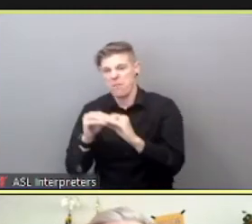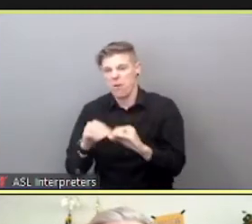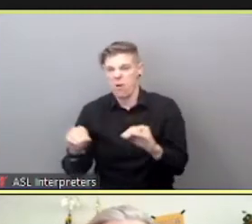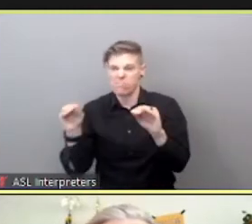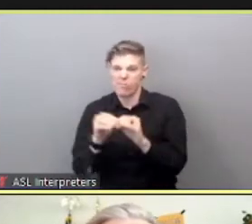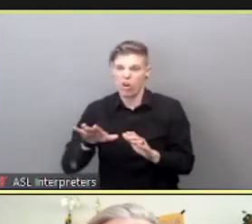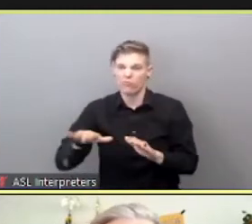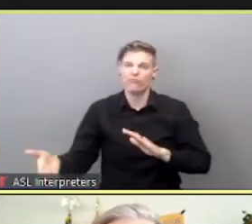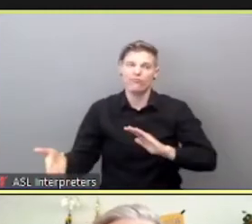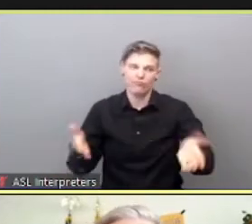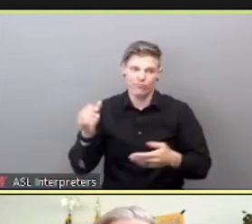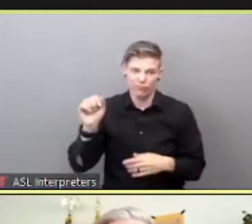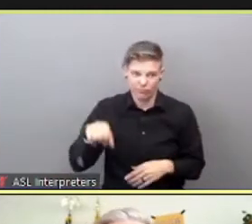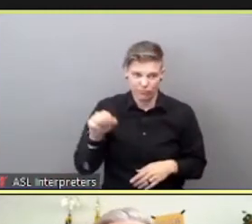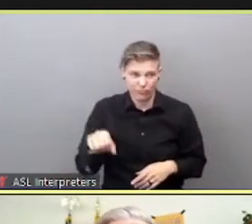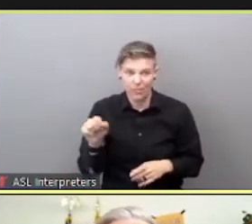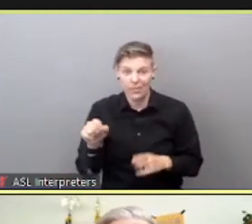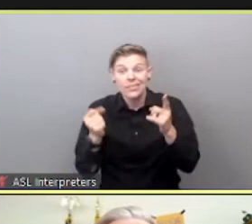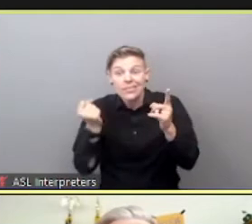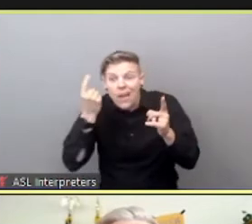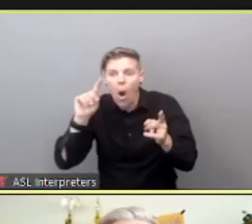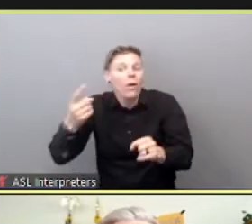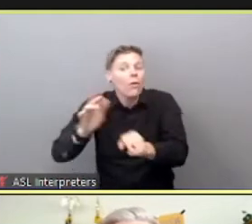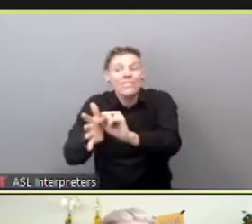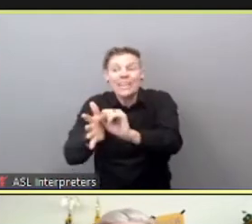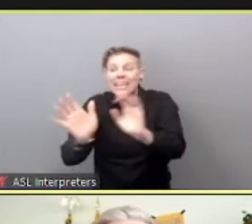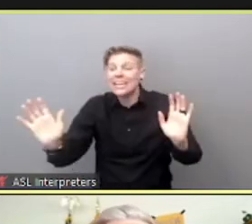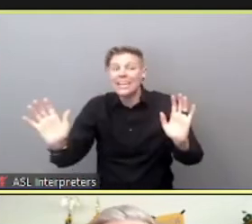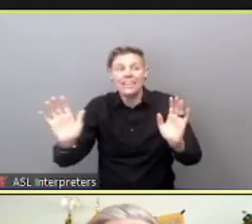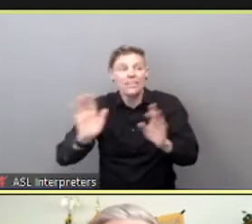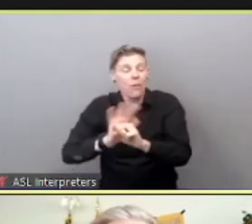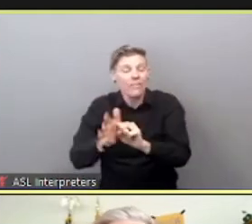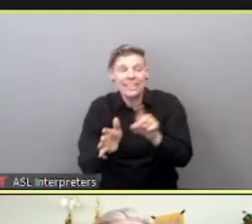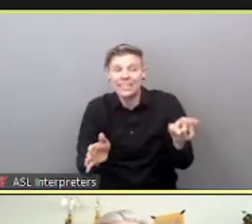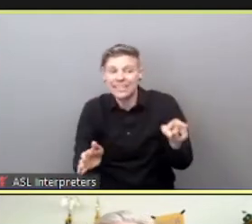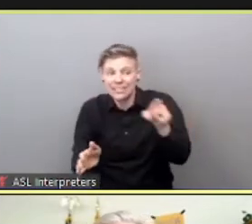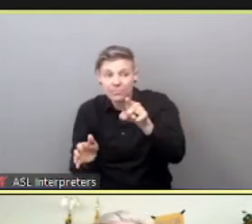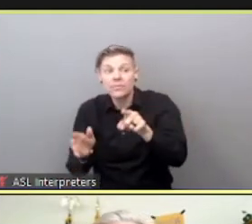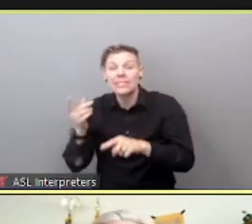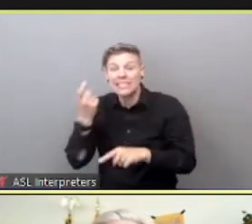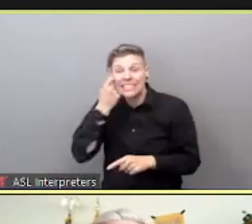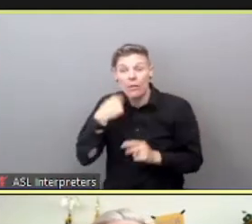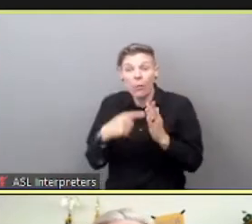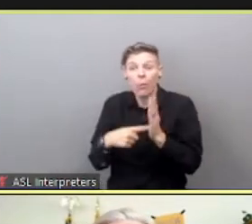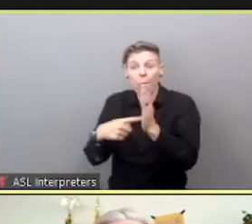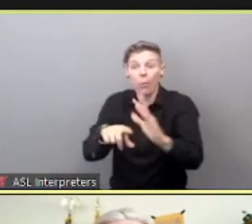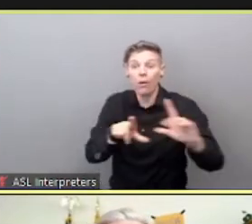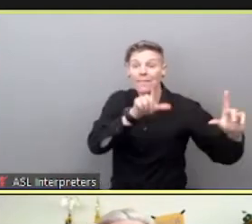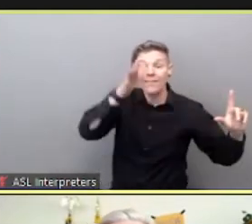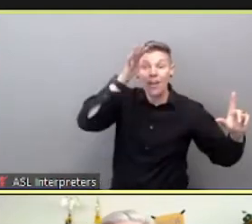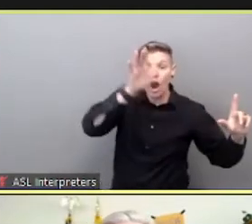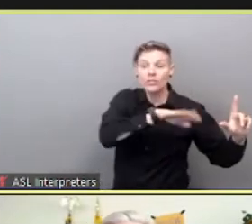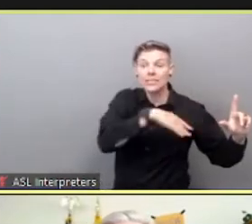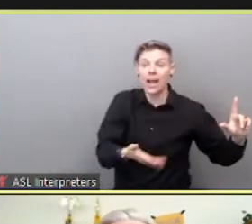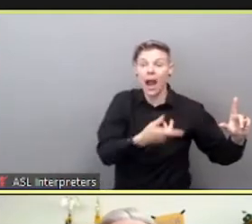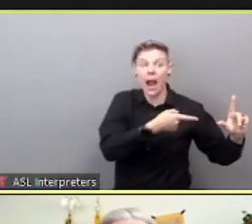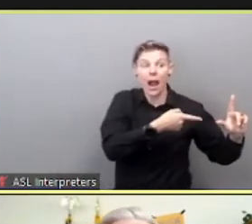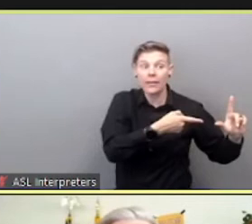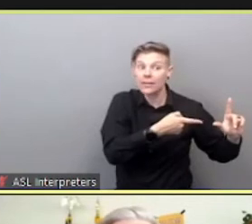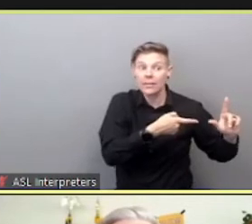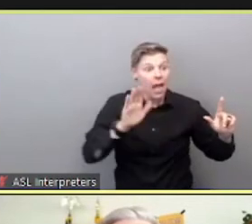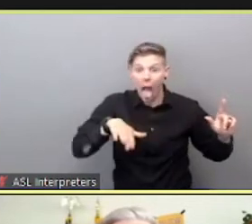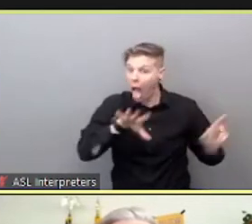It wouldn't count the gentleman we saw the video about who couldn't be transferred because he did not have a primary or